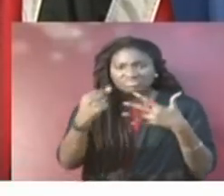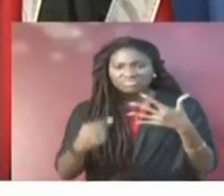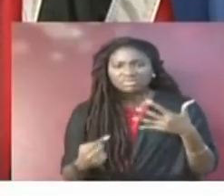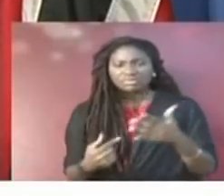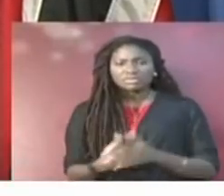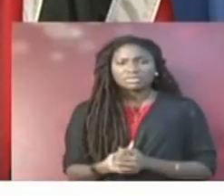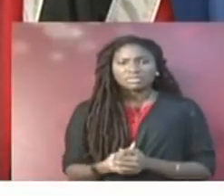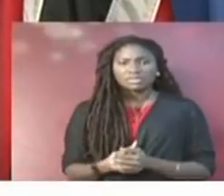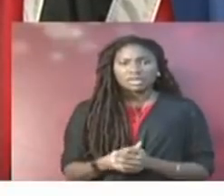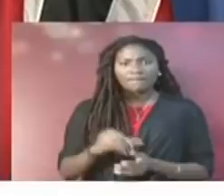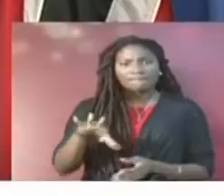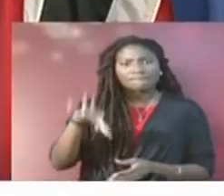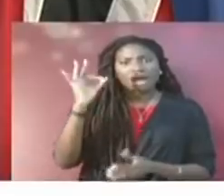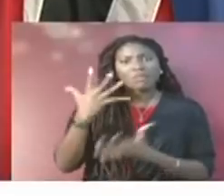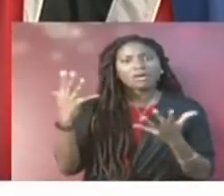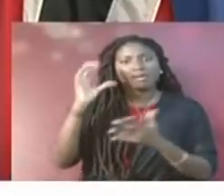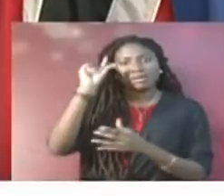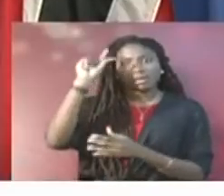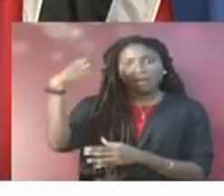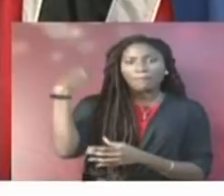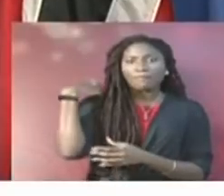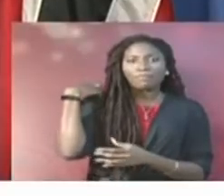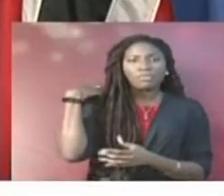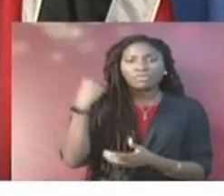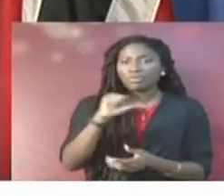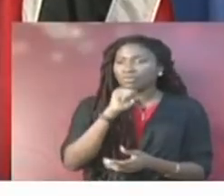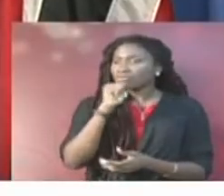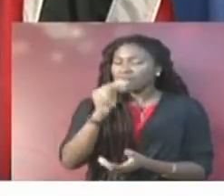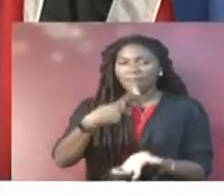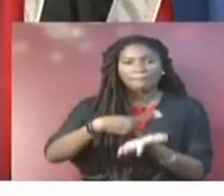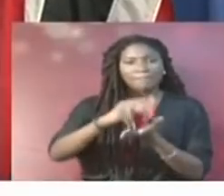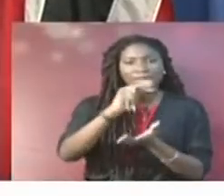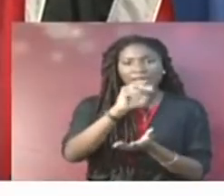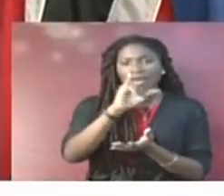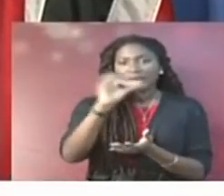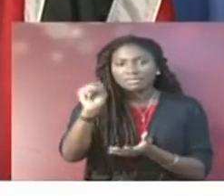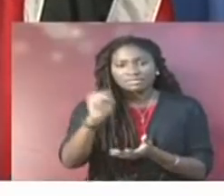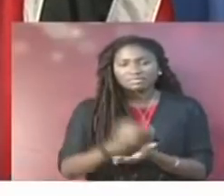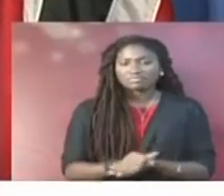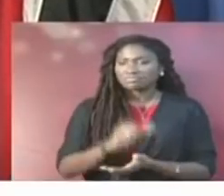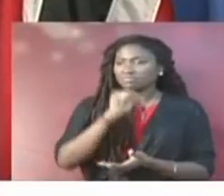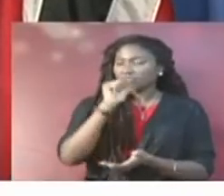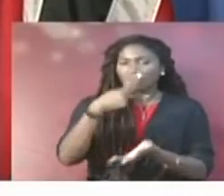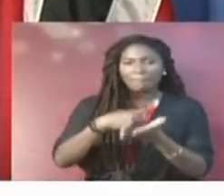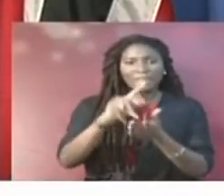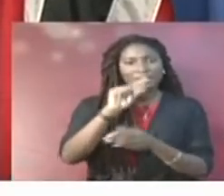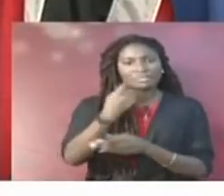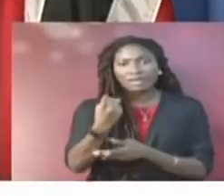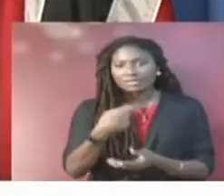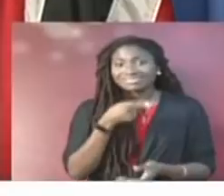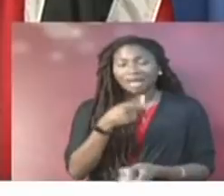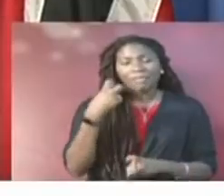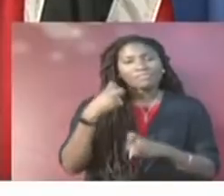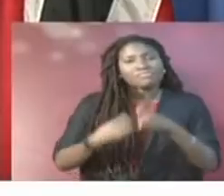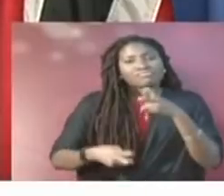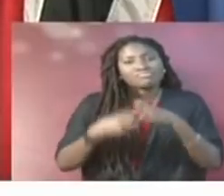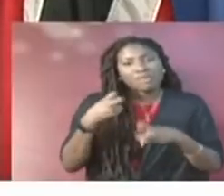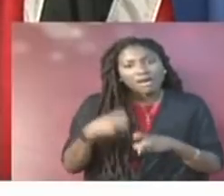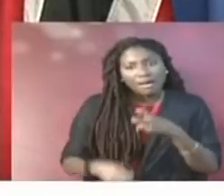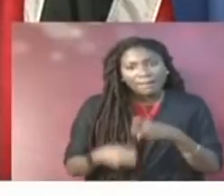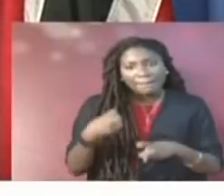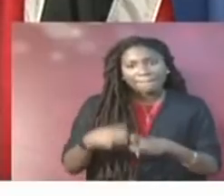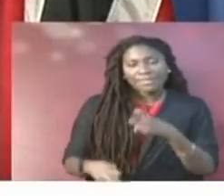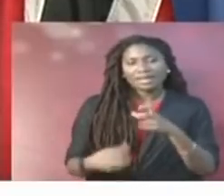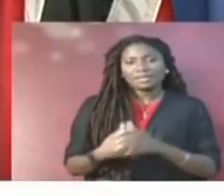discover then that these people were outside of the system in that way, causing problems for the